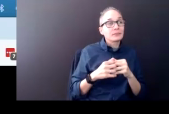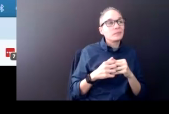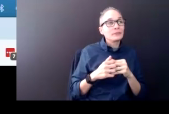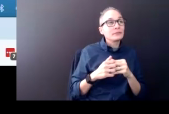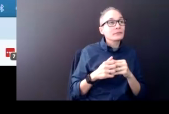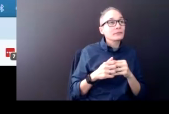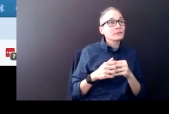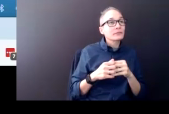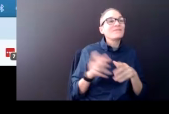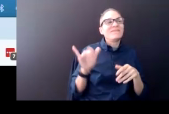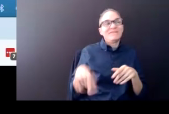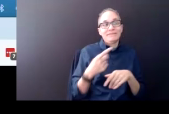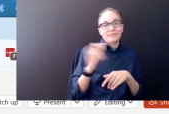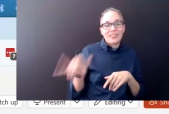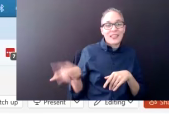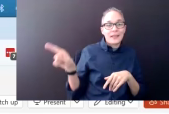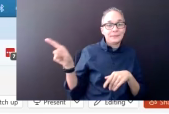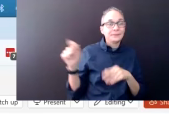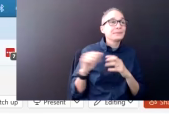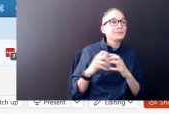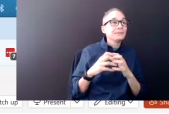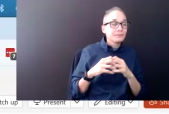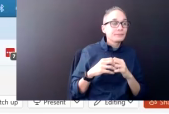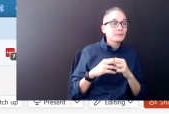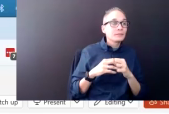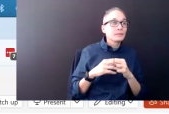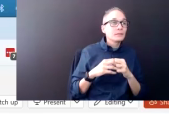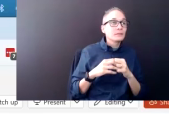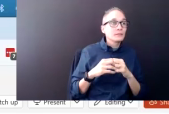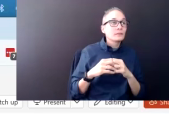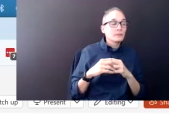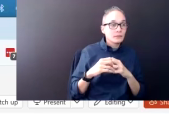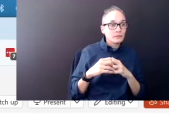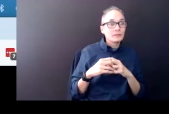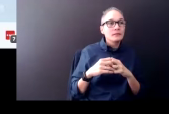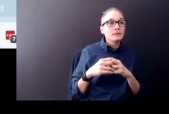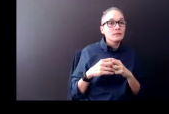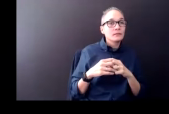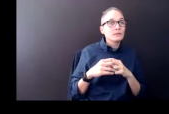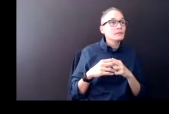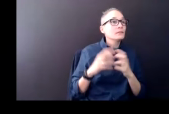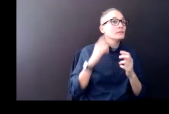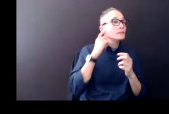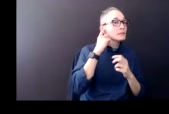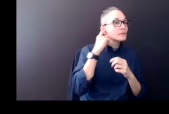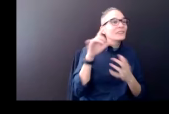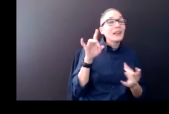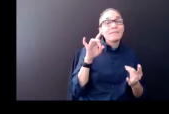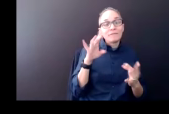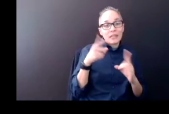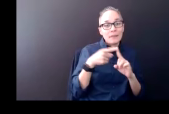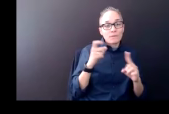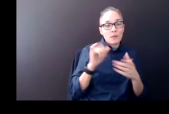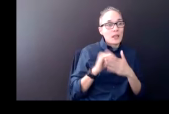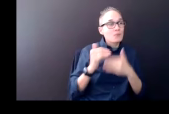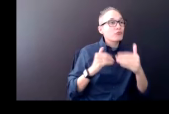I don't think Uh, there it is. Hold on. There's the Yeah, sorry. example. There's the example right there. So the example of the feedback from that process. If